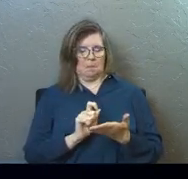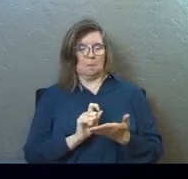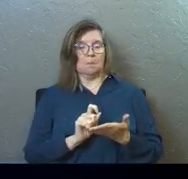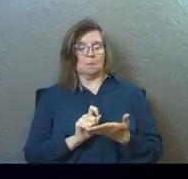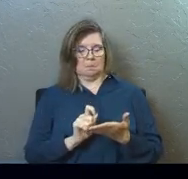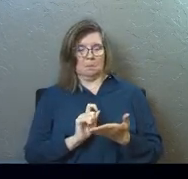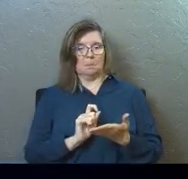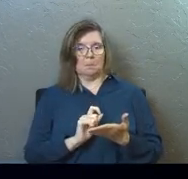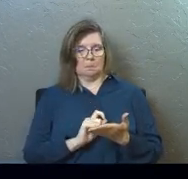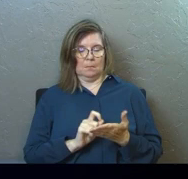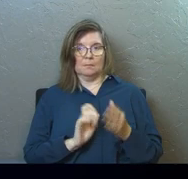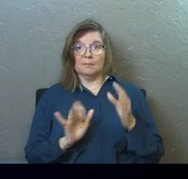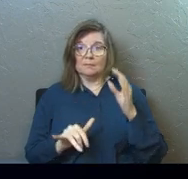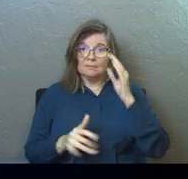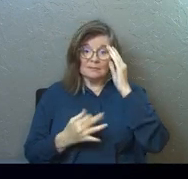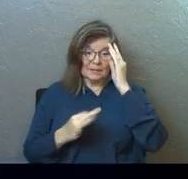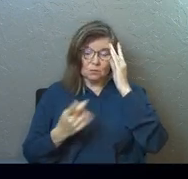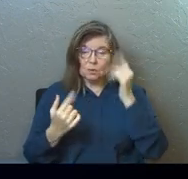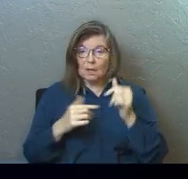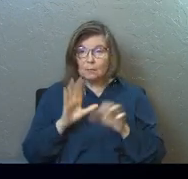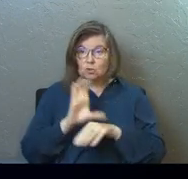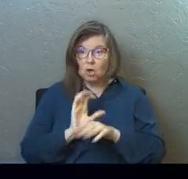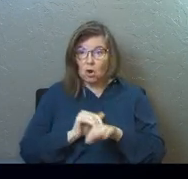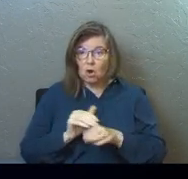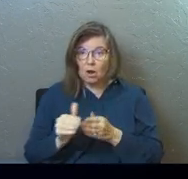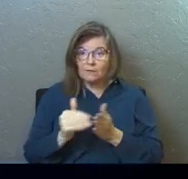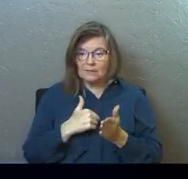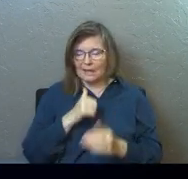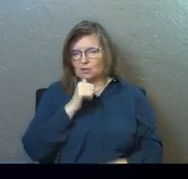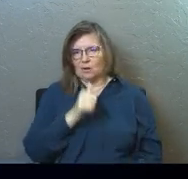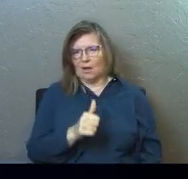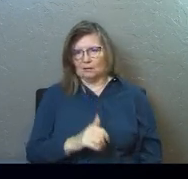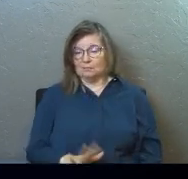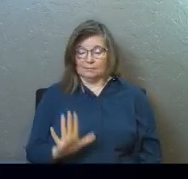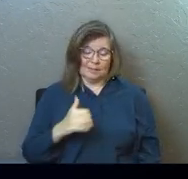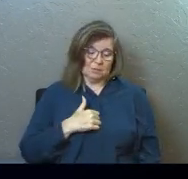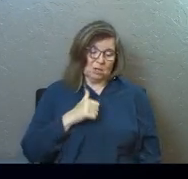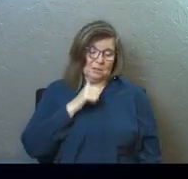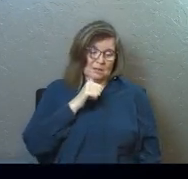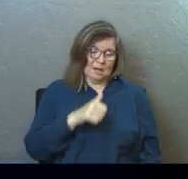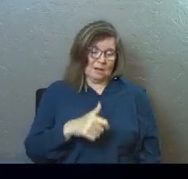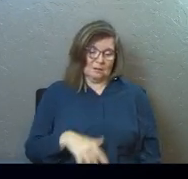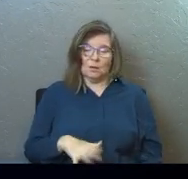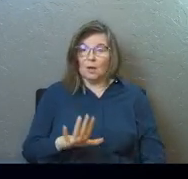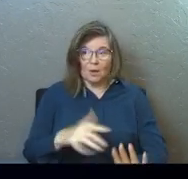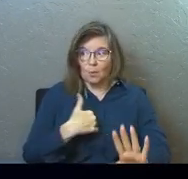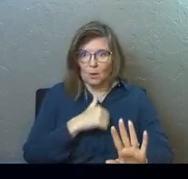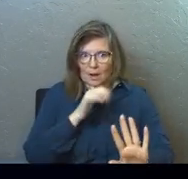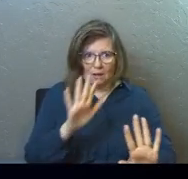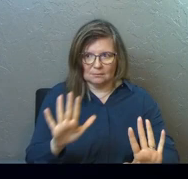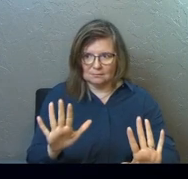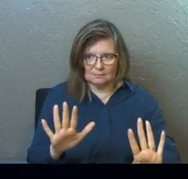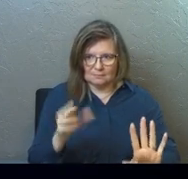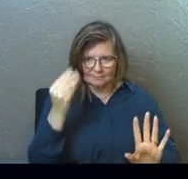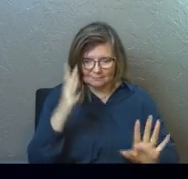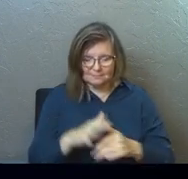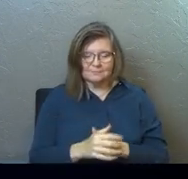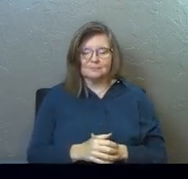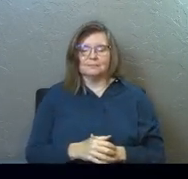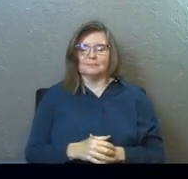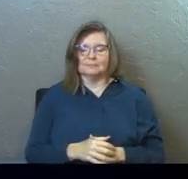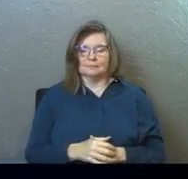way. If you didn't come to church often enough, we're not. I'm sorry, we're not watching your church attendance.